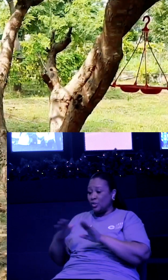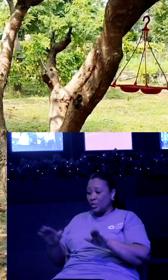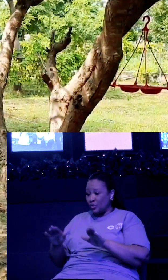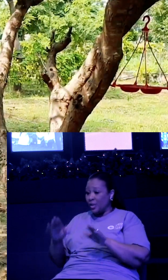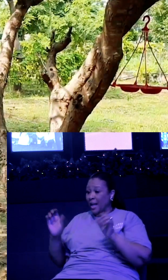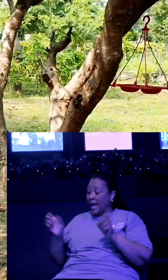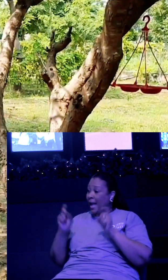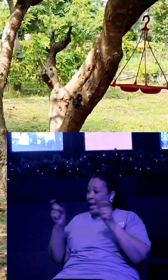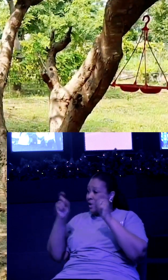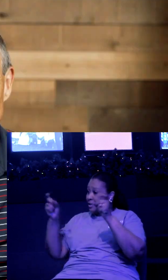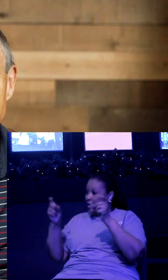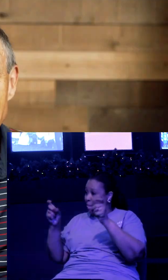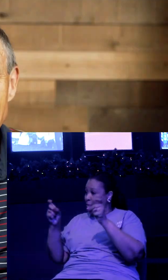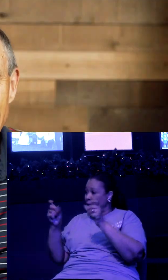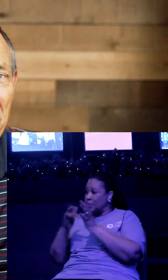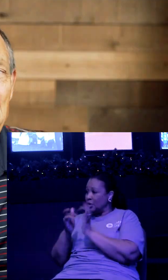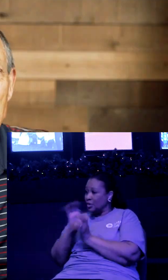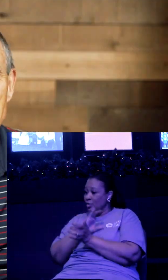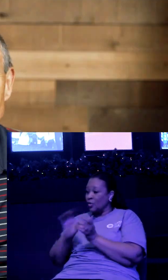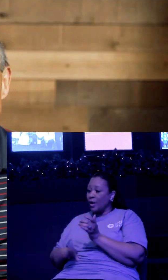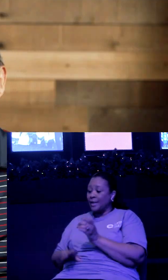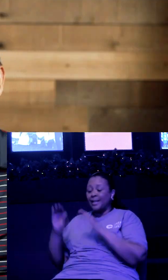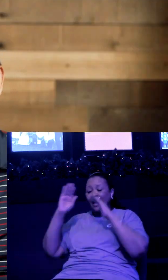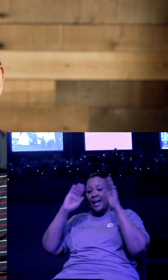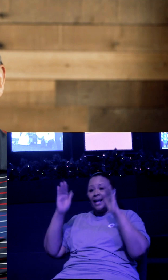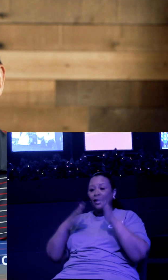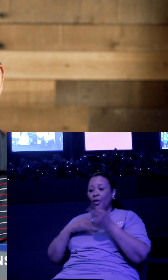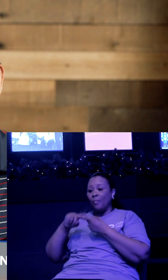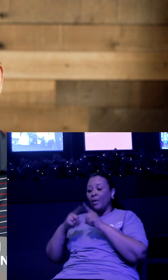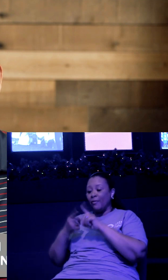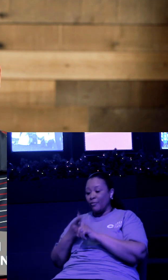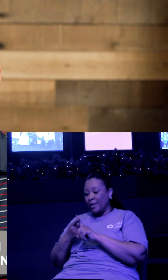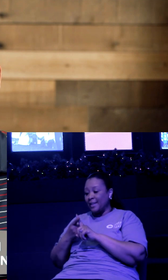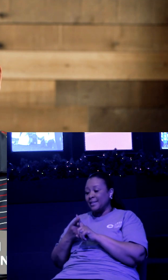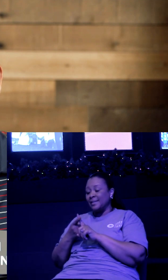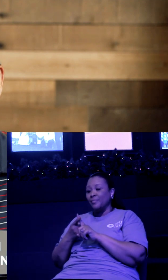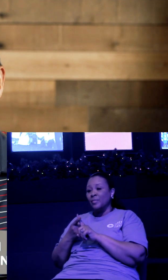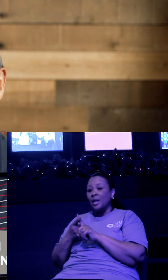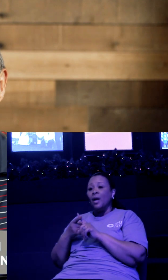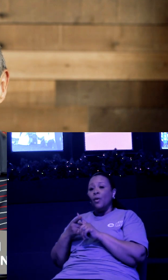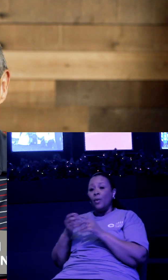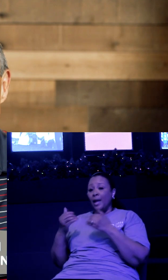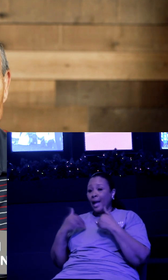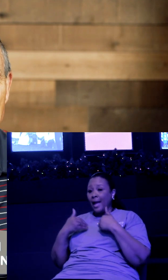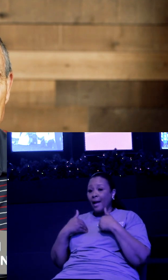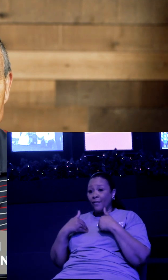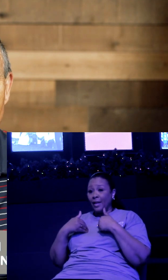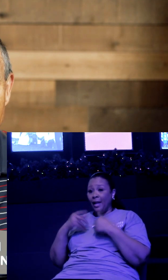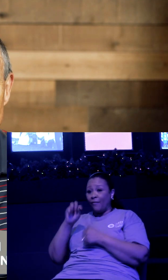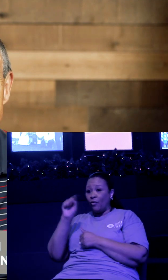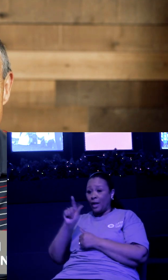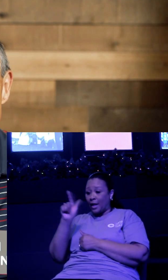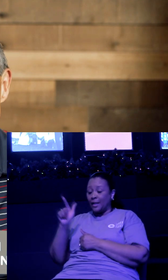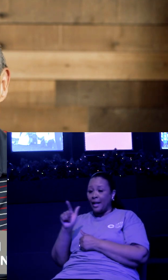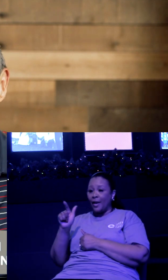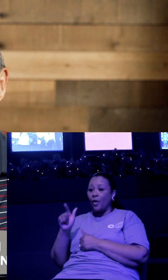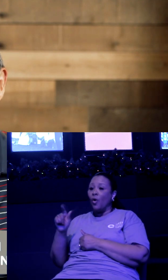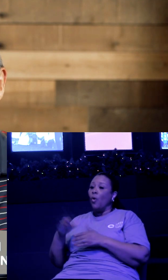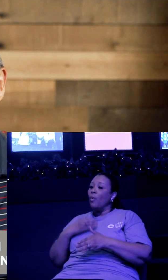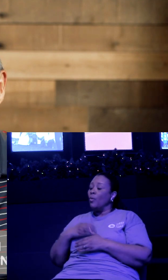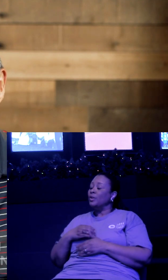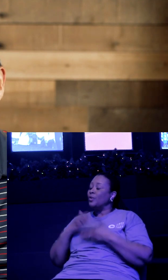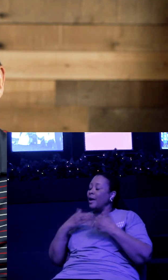people with the gospel of Jesus Christ. Hello to our friends and partners at Community Christian Church in Fort Lauderdale. We wanted to wish you a happy